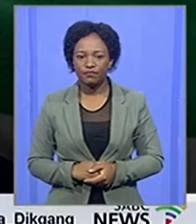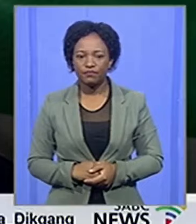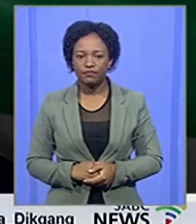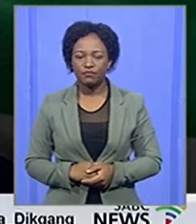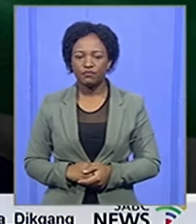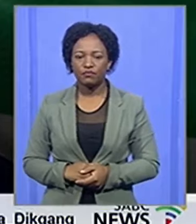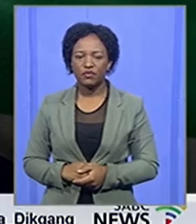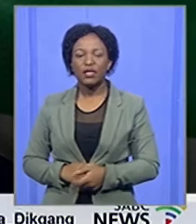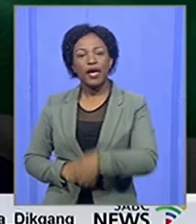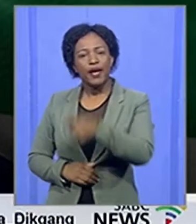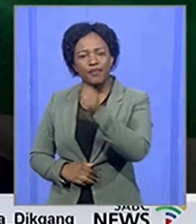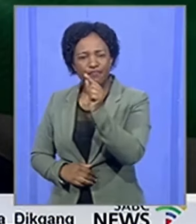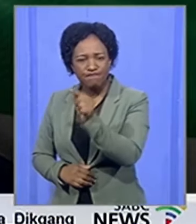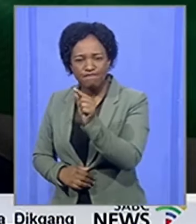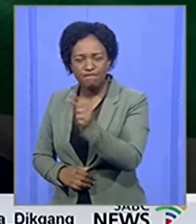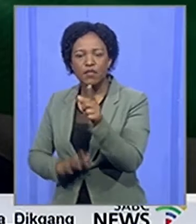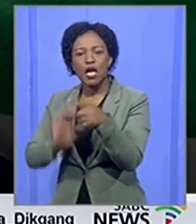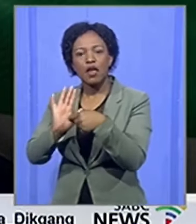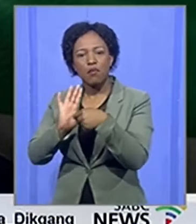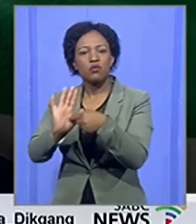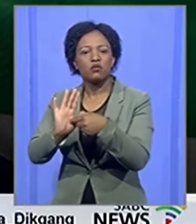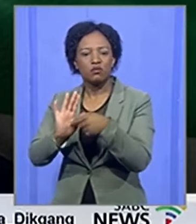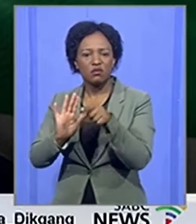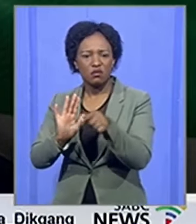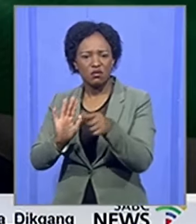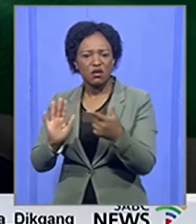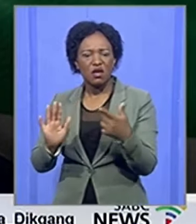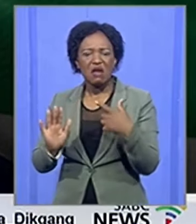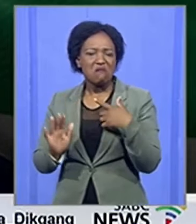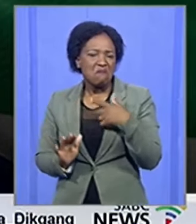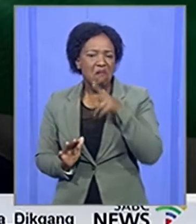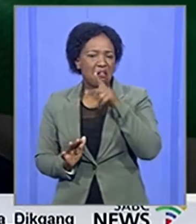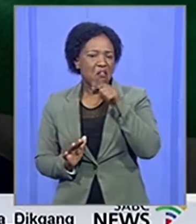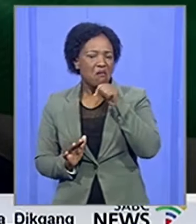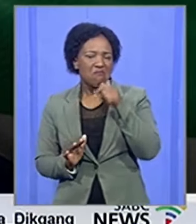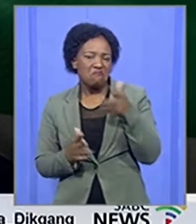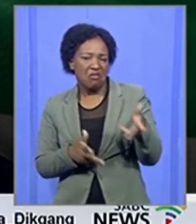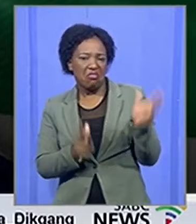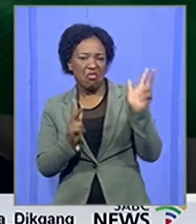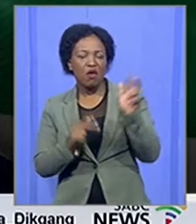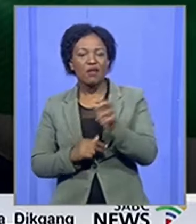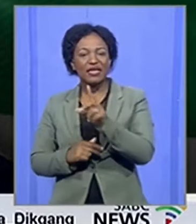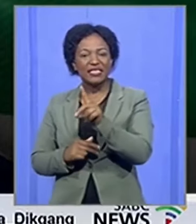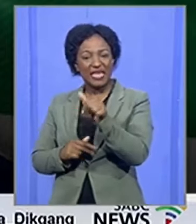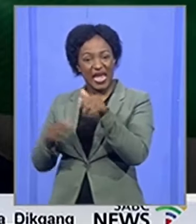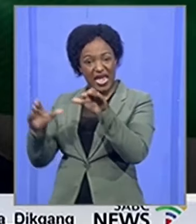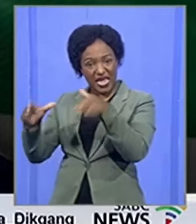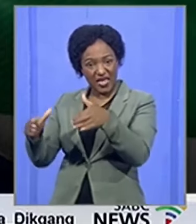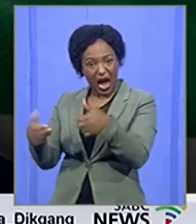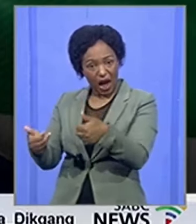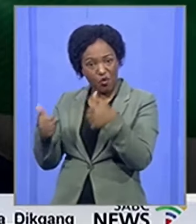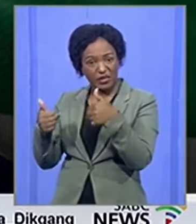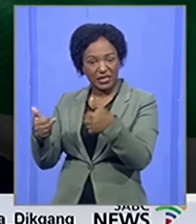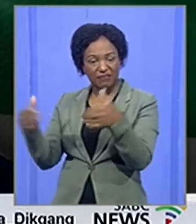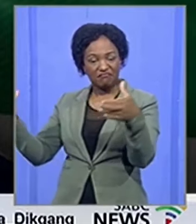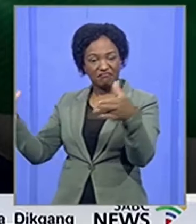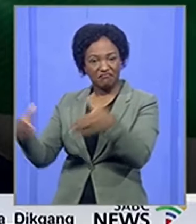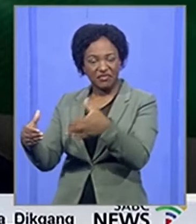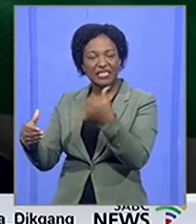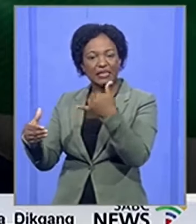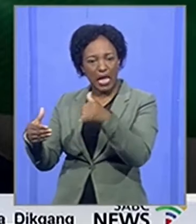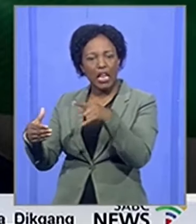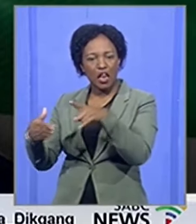DA re bontšha gore a ena taba le naga ga bona e sa re bontšha gore ka gare ga DA ga botse semerafi e gona